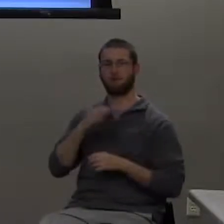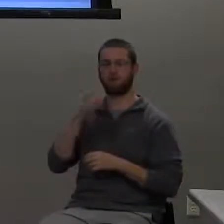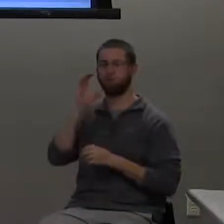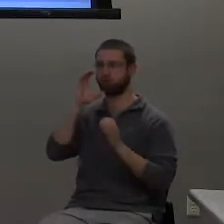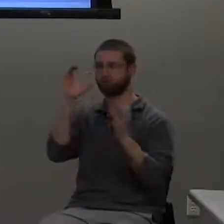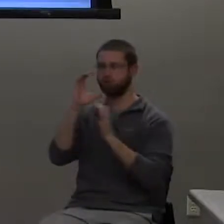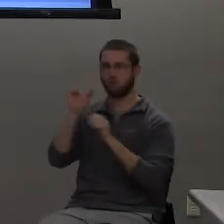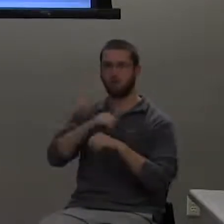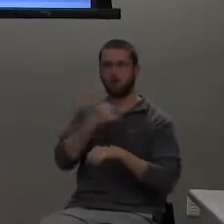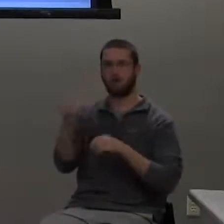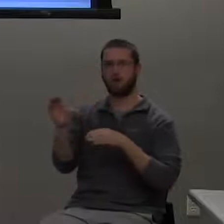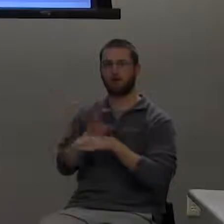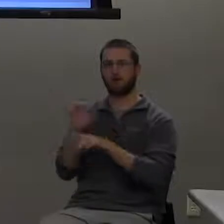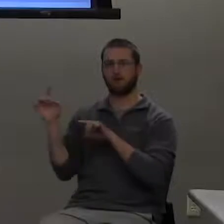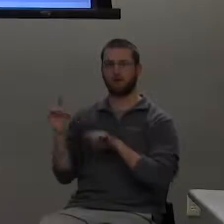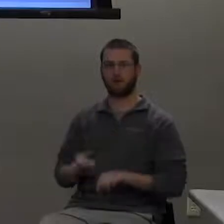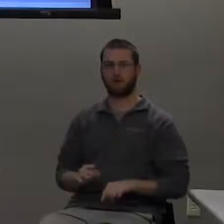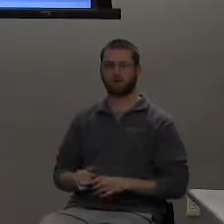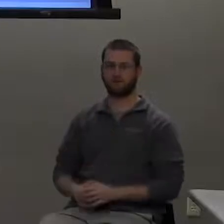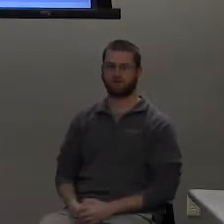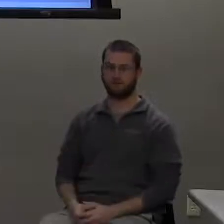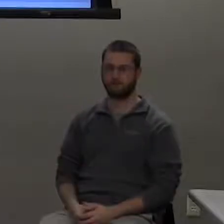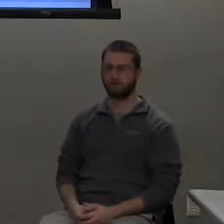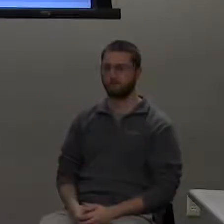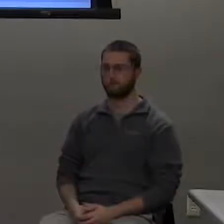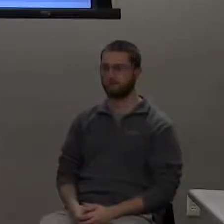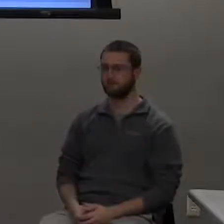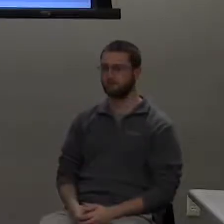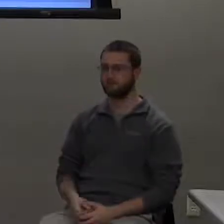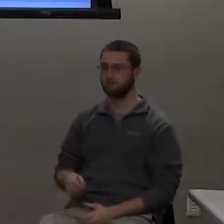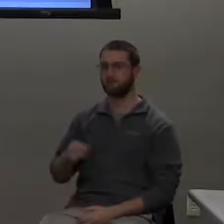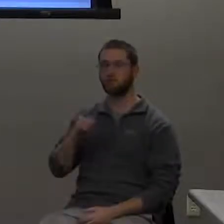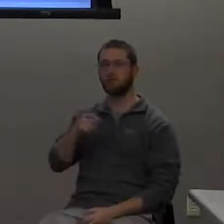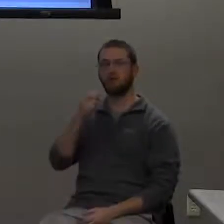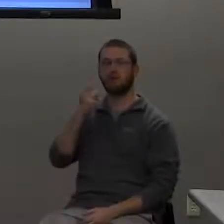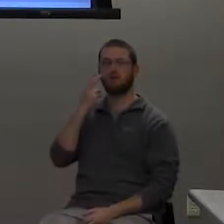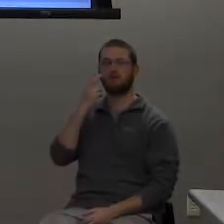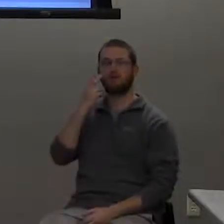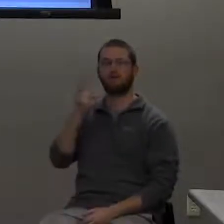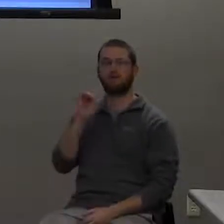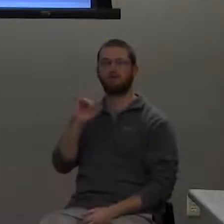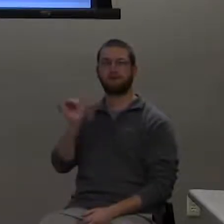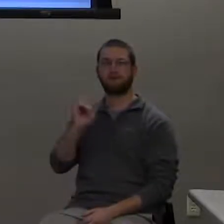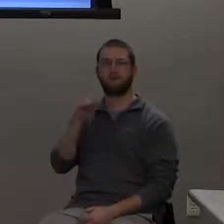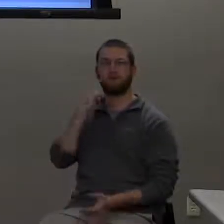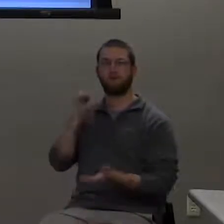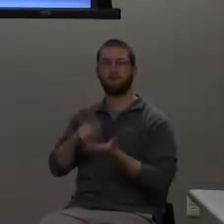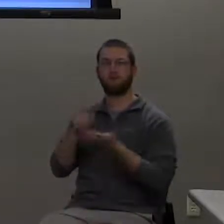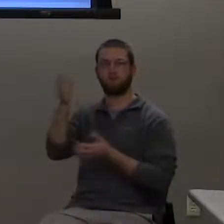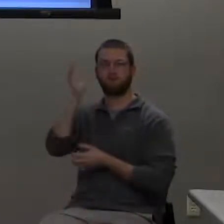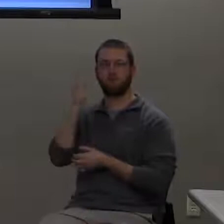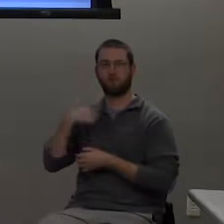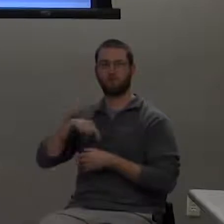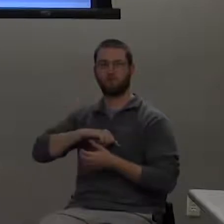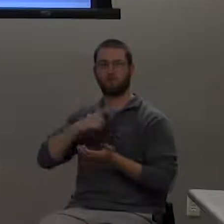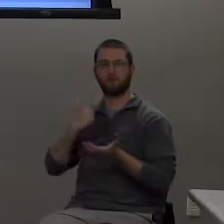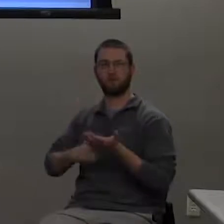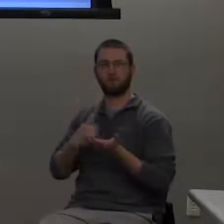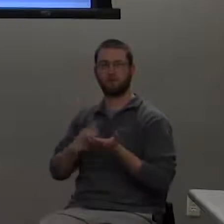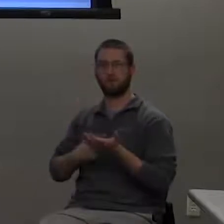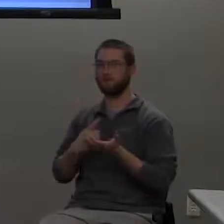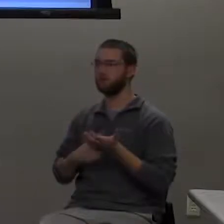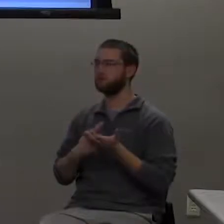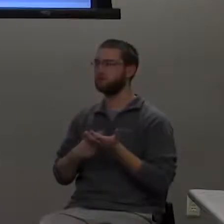out and recruit businesses to our community. And you can see here, and you'll notice earlier, there's a reason why we talk about these here